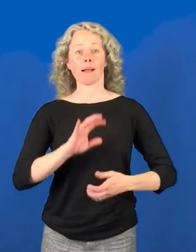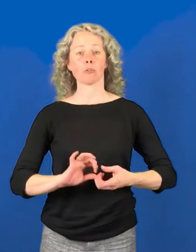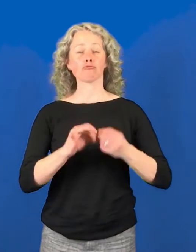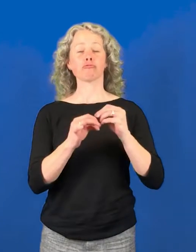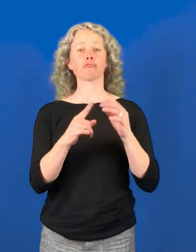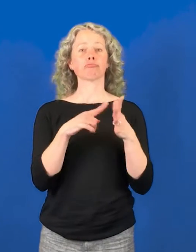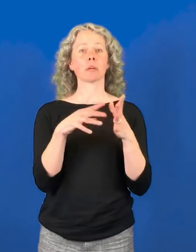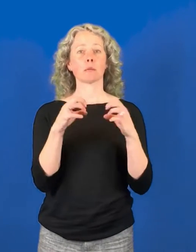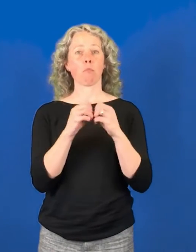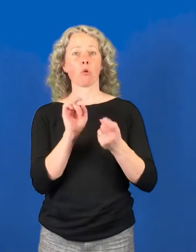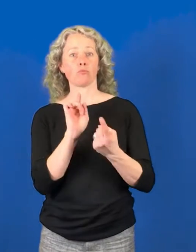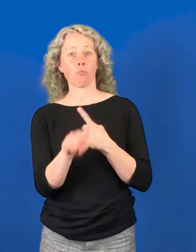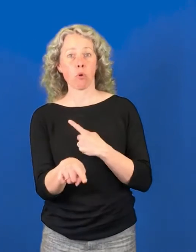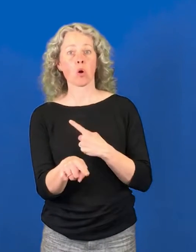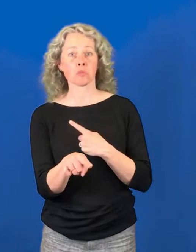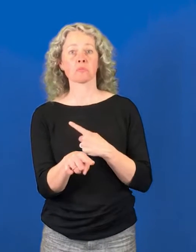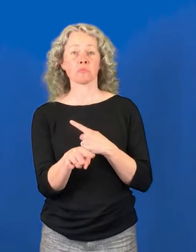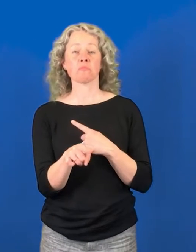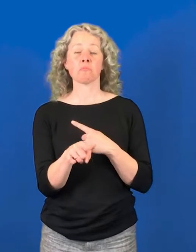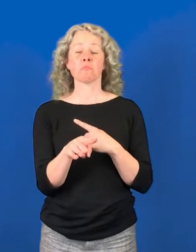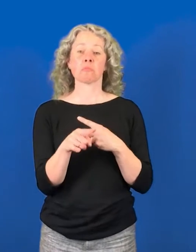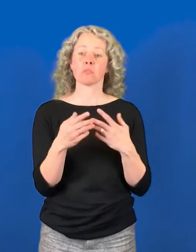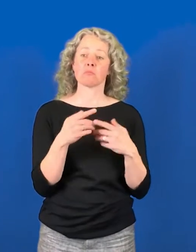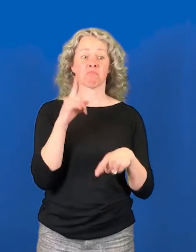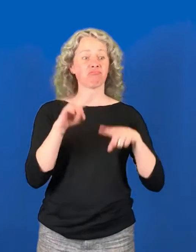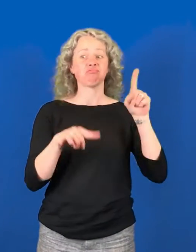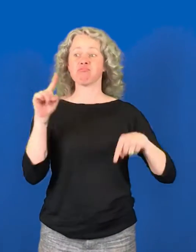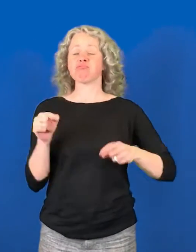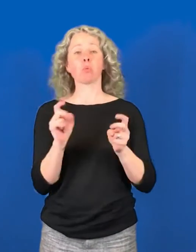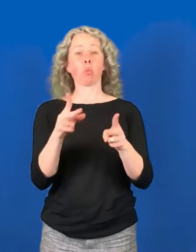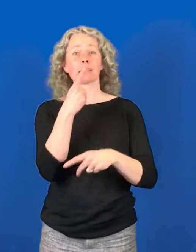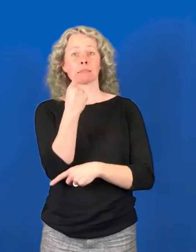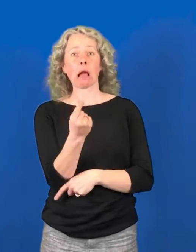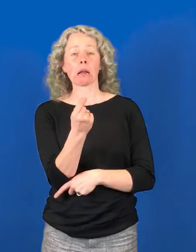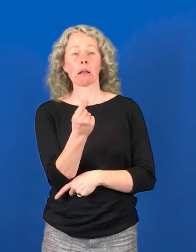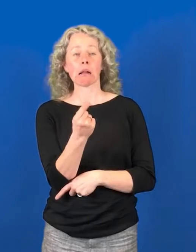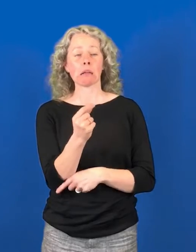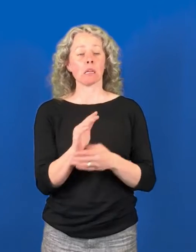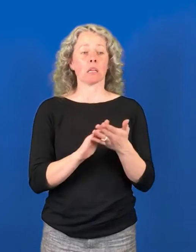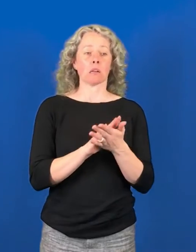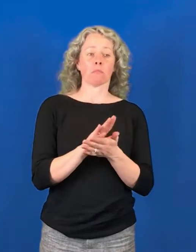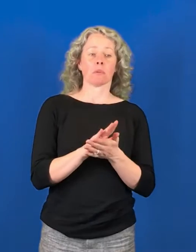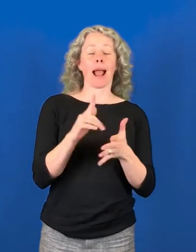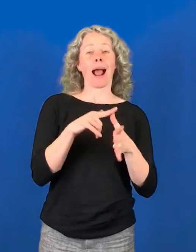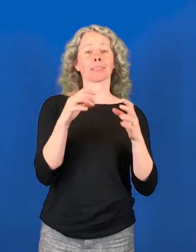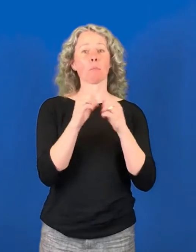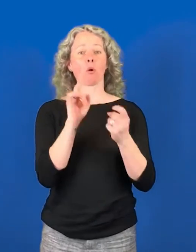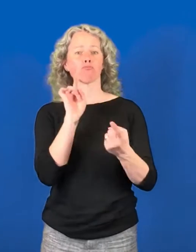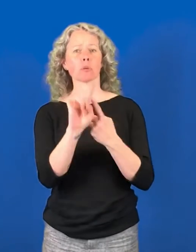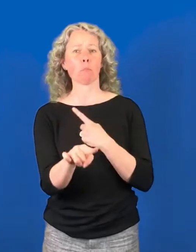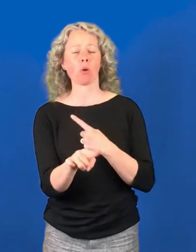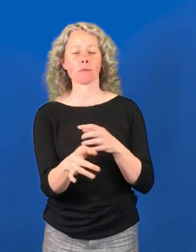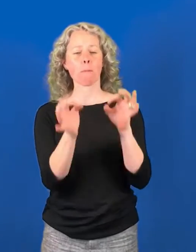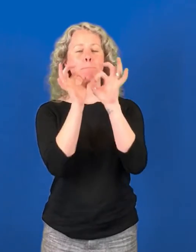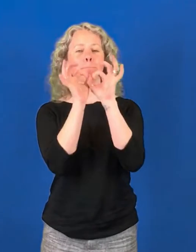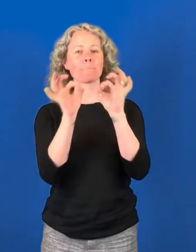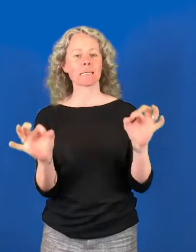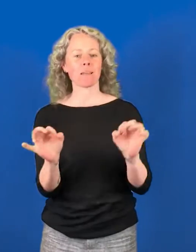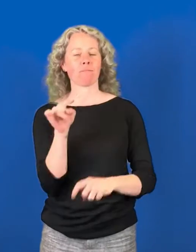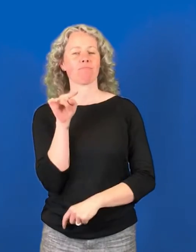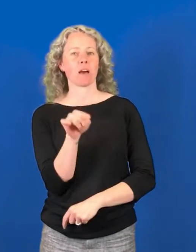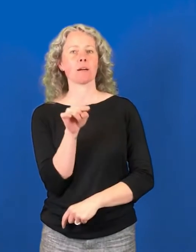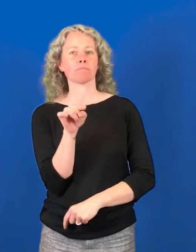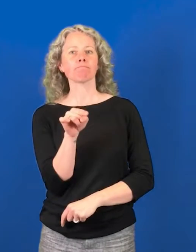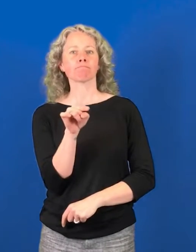you can generate antibody response in a variety of ways. So basically, the antibody response is